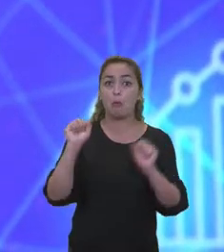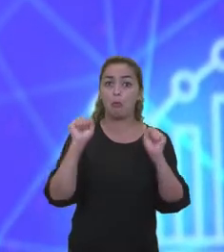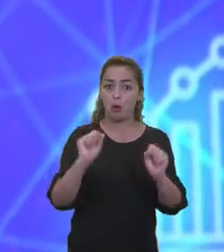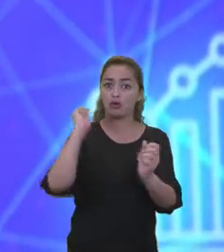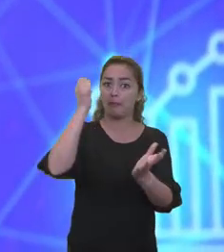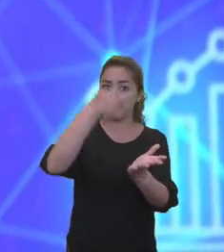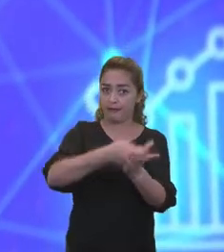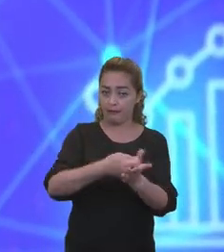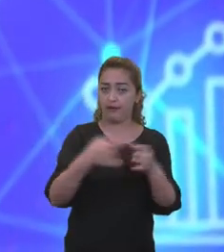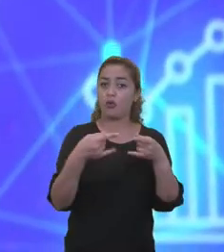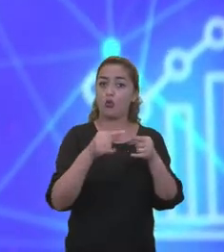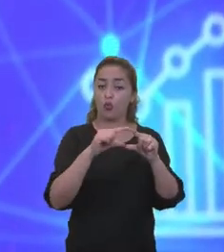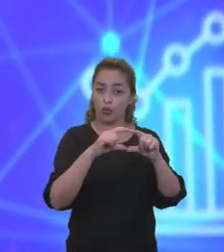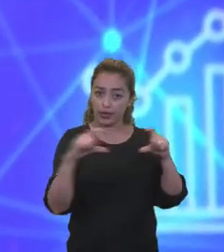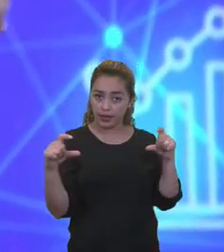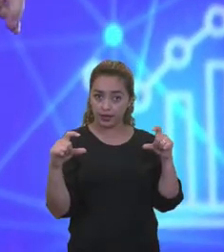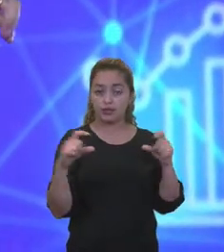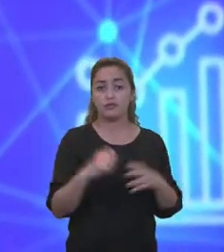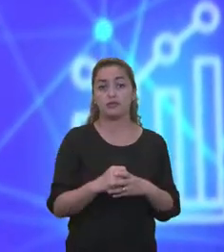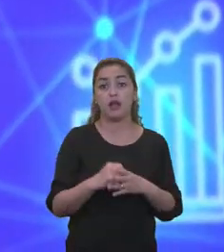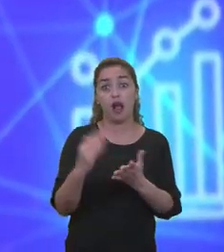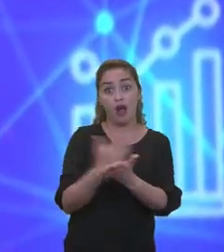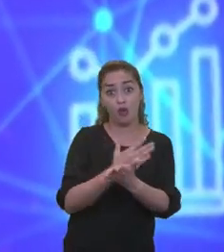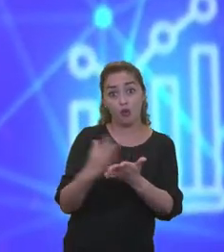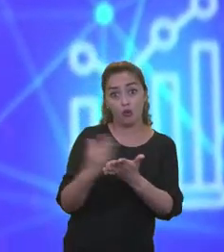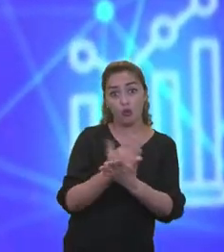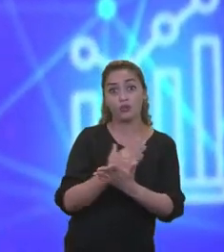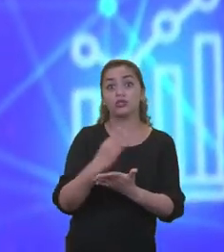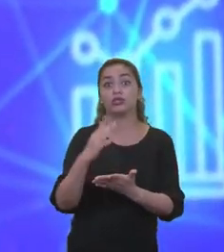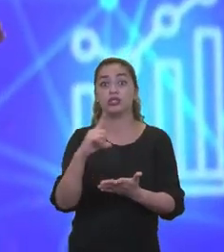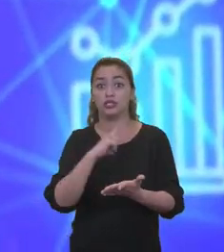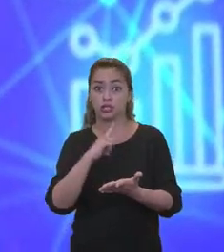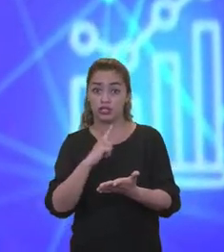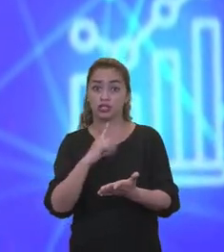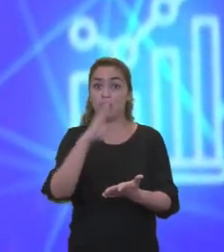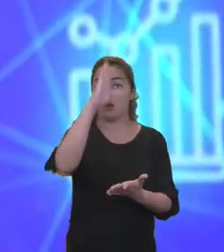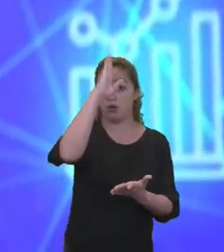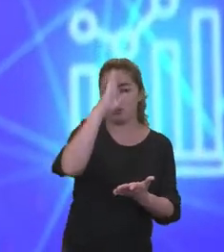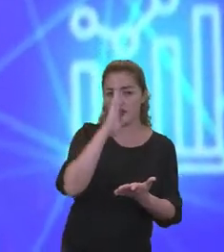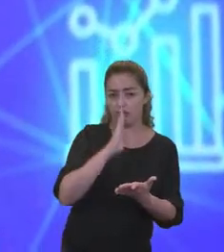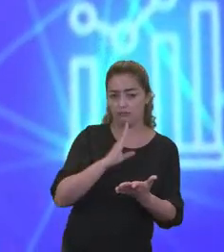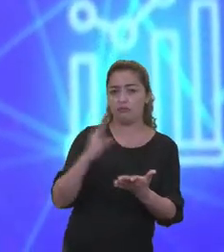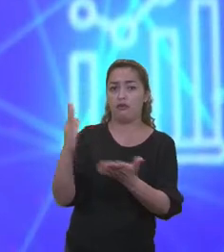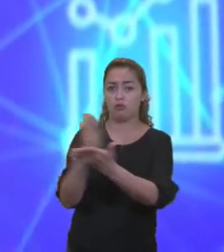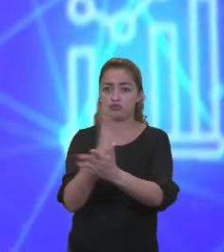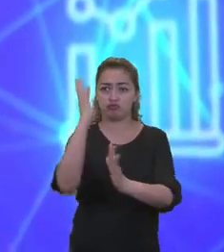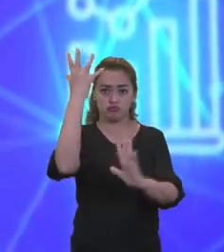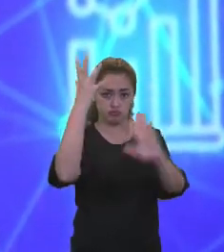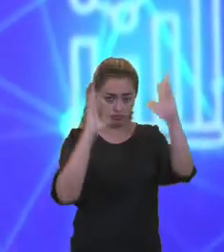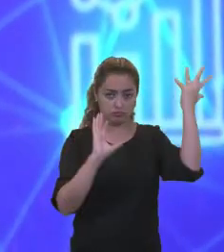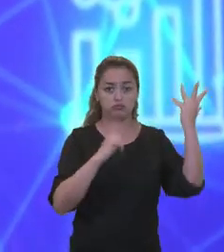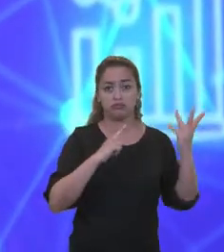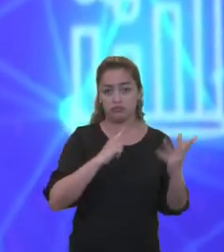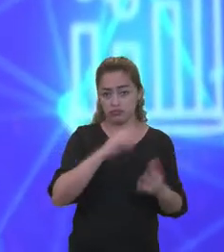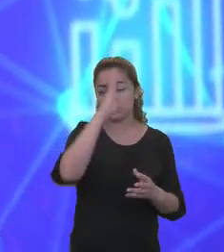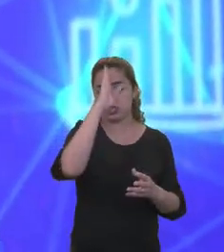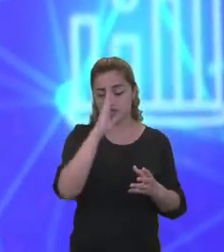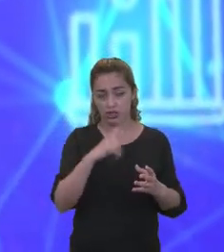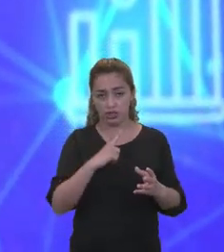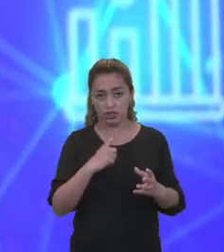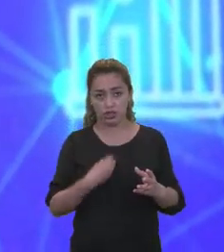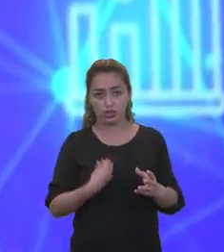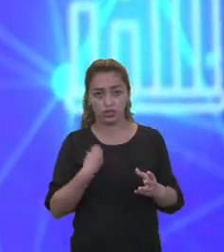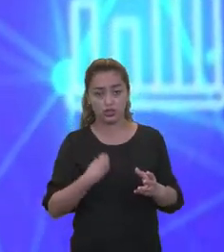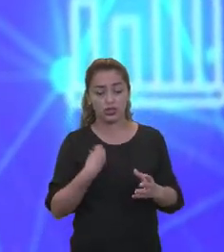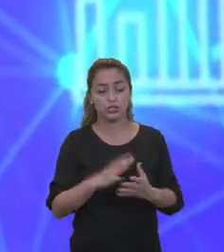of last week, we had 2 days fully free at Praça Mauá with a full program. So we go